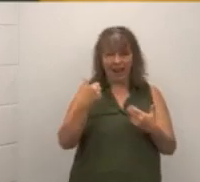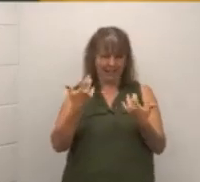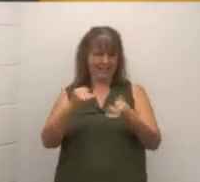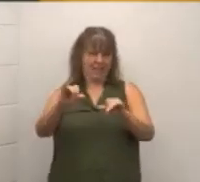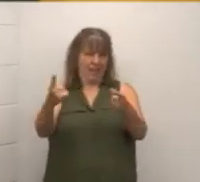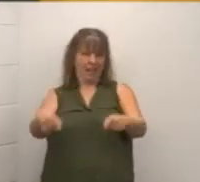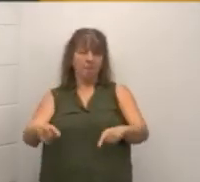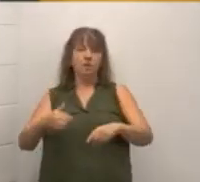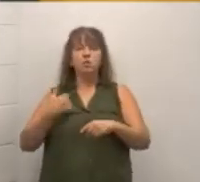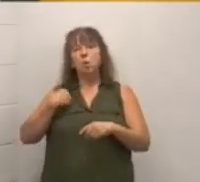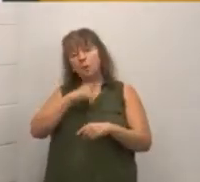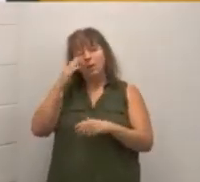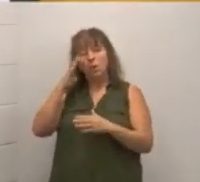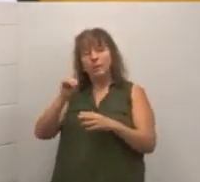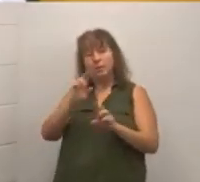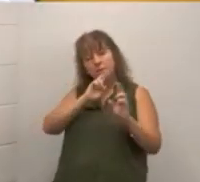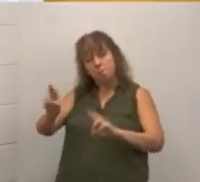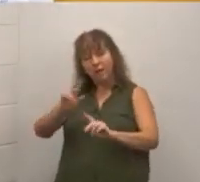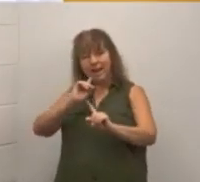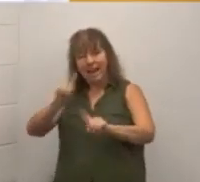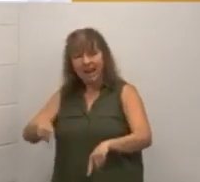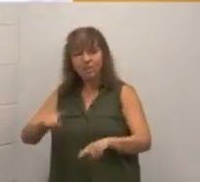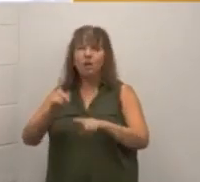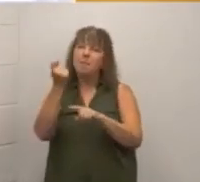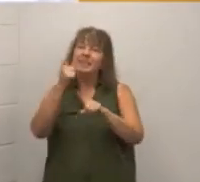be responsive to that. So thank you.